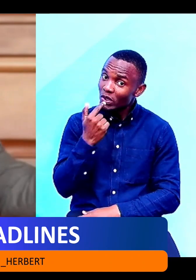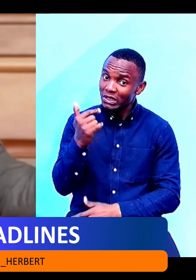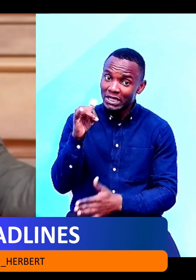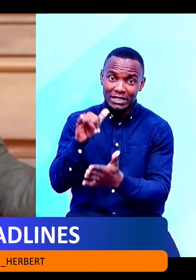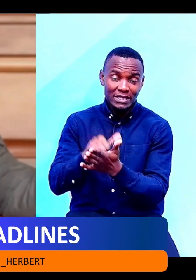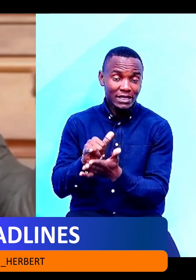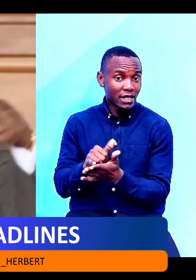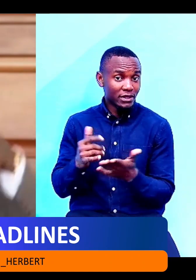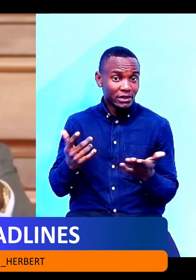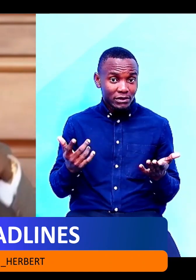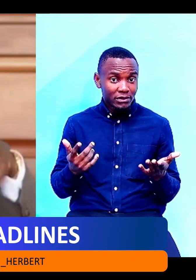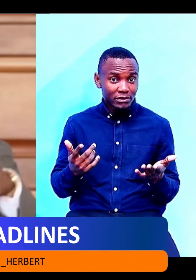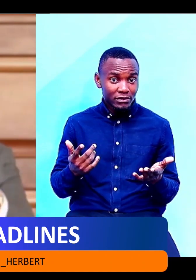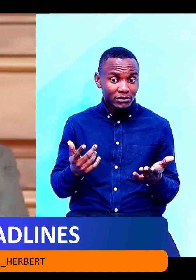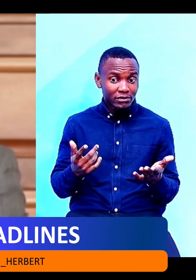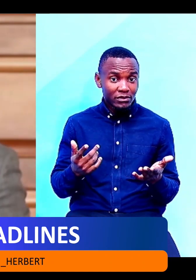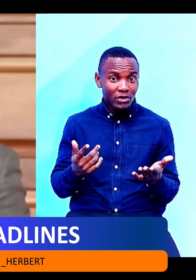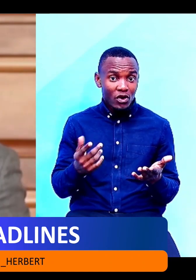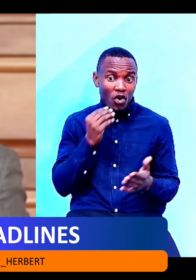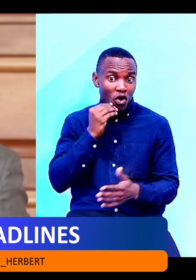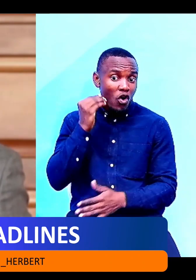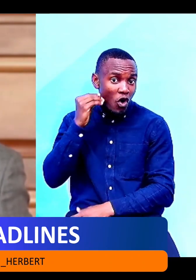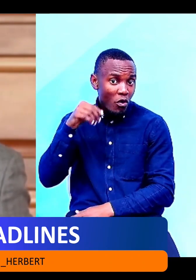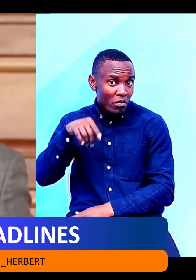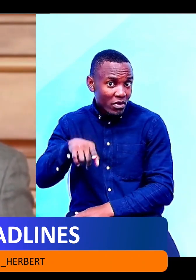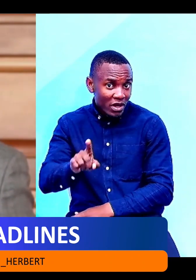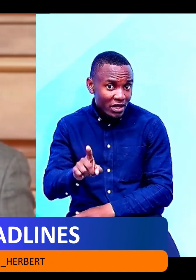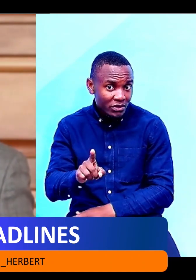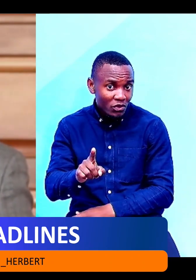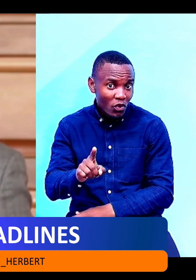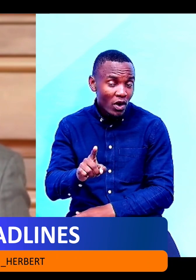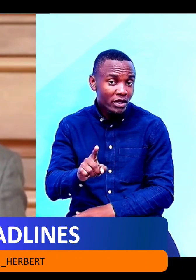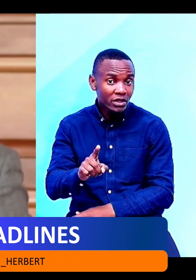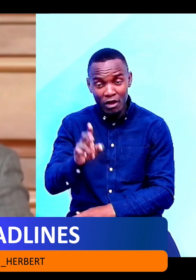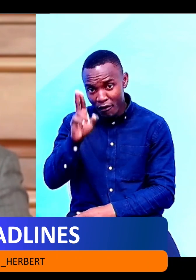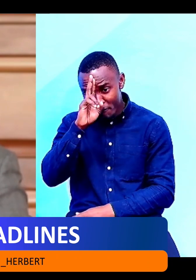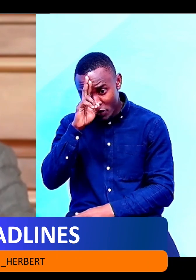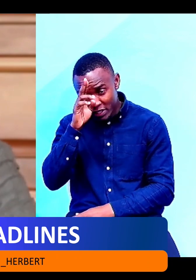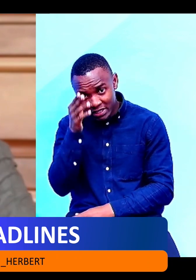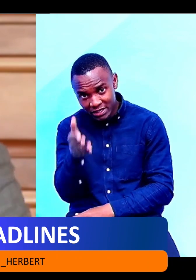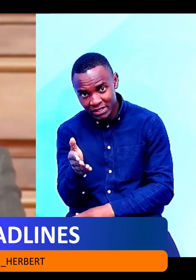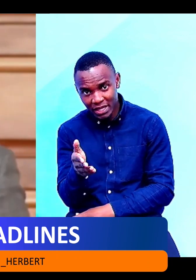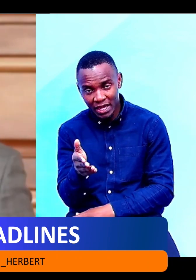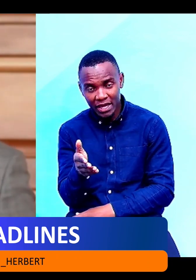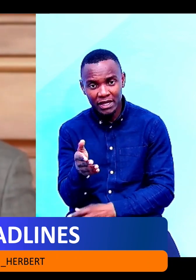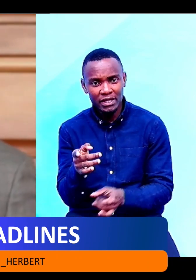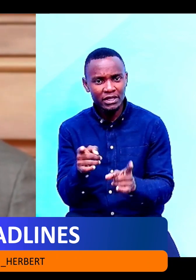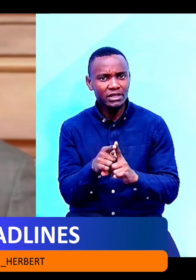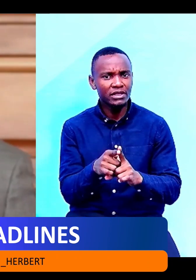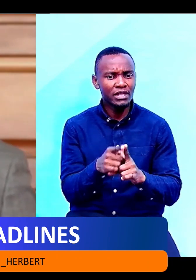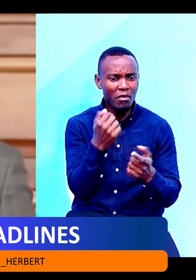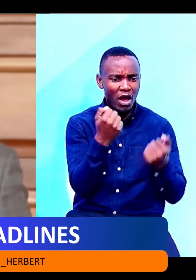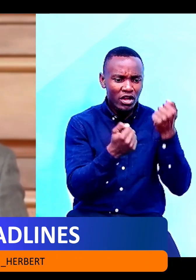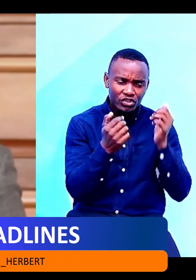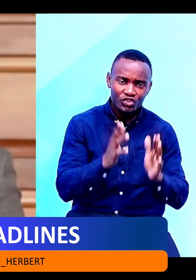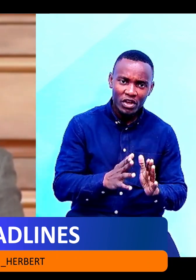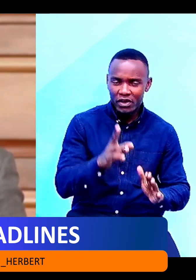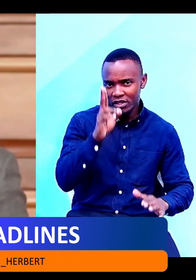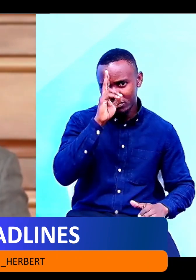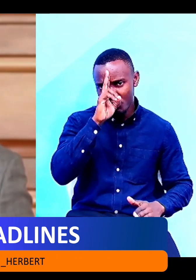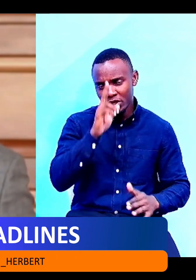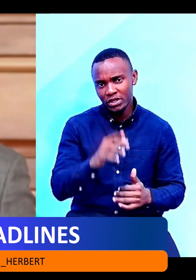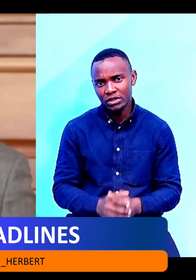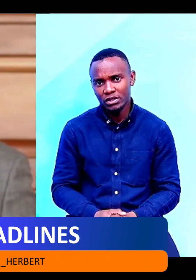kwake kuna askari wanamchunga, kwa gari yake iko askari anamwendesha. There is a reason why there is a roadblock.